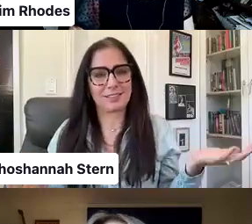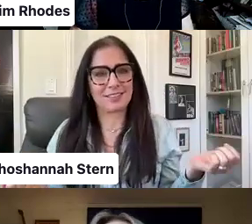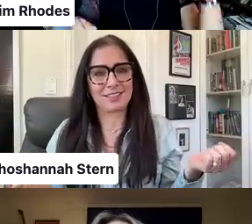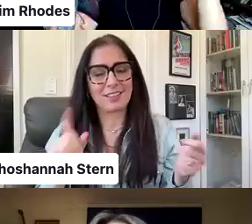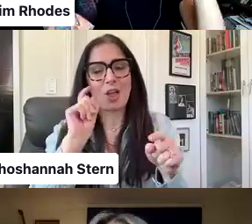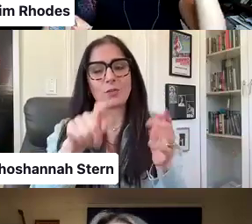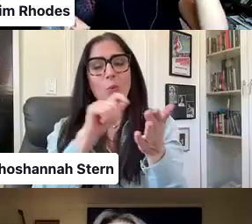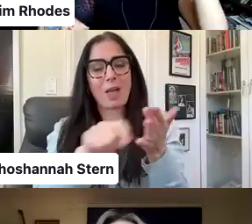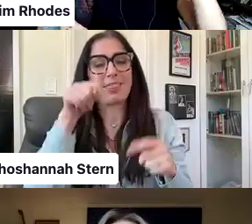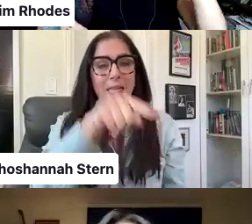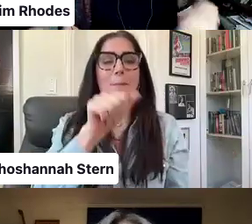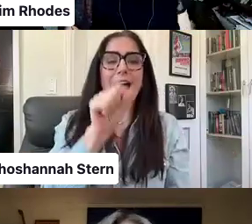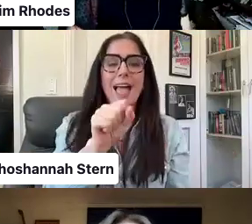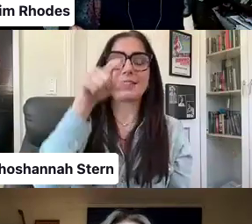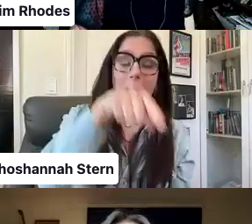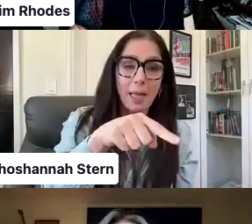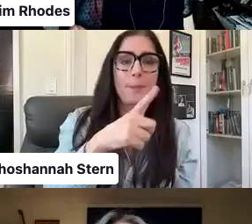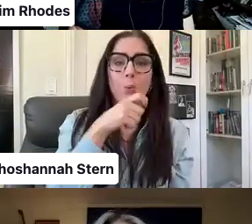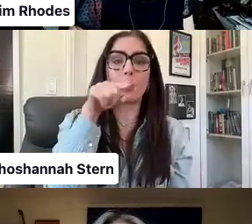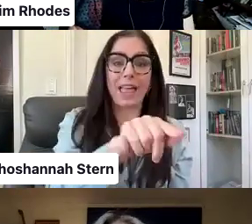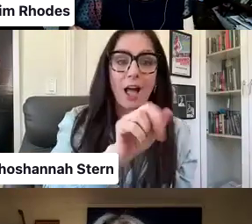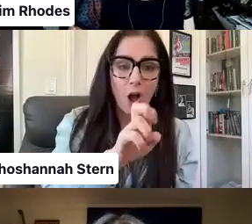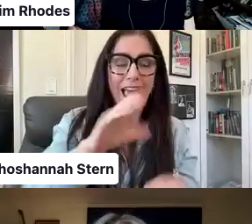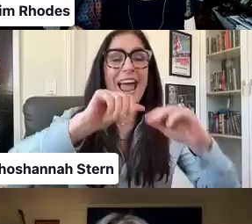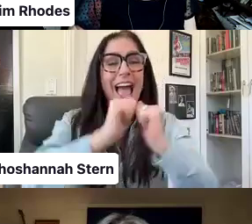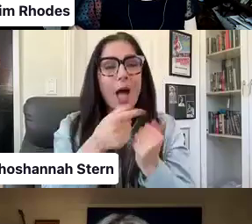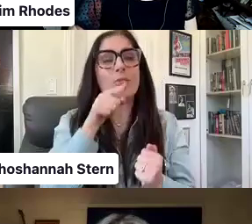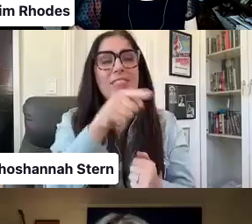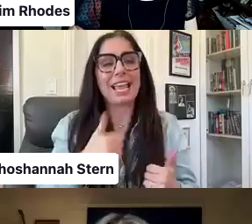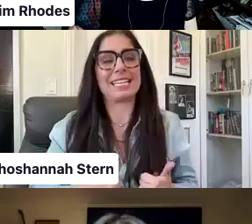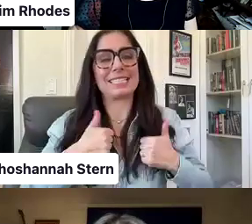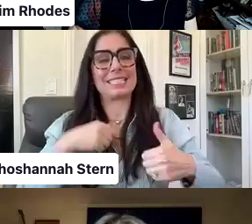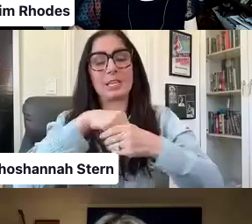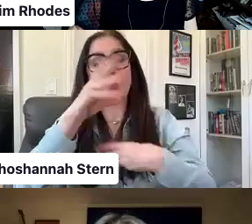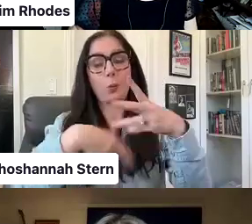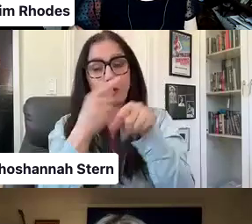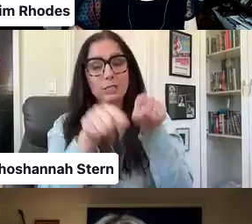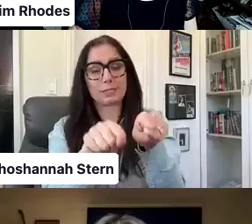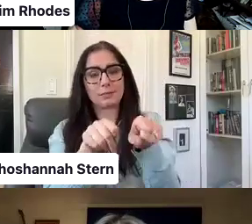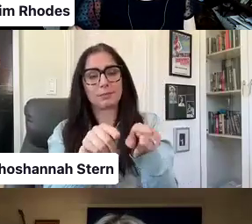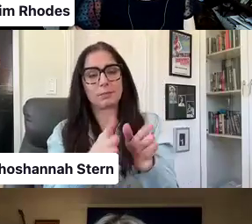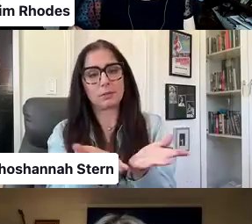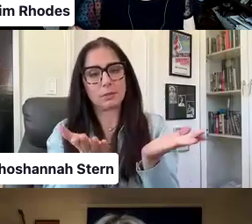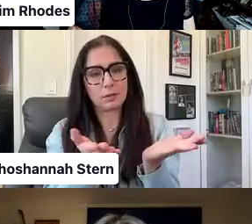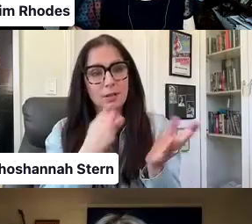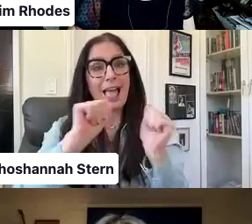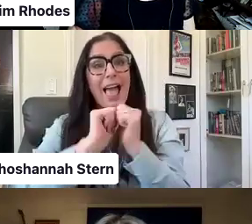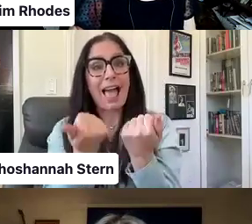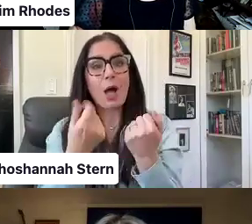anyone or anything. And so you do have to write them as them and who they are and how they exist in the